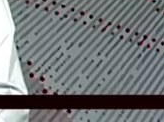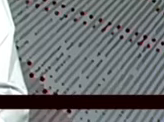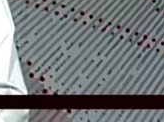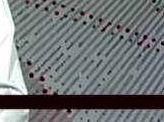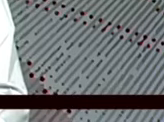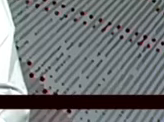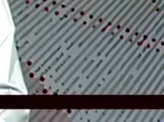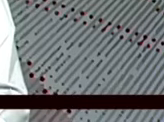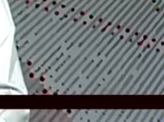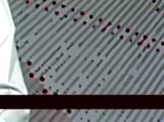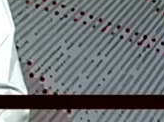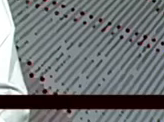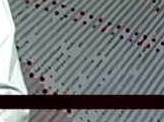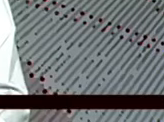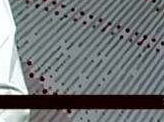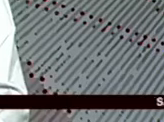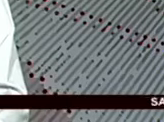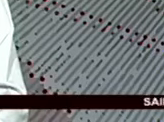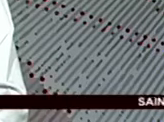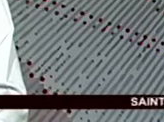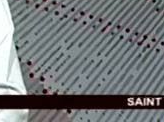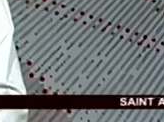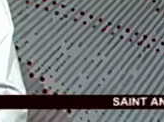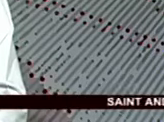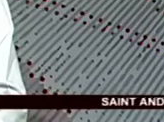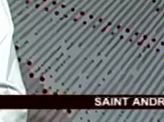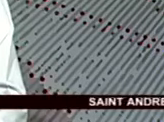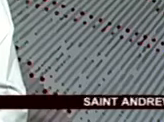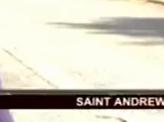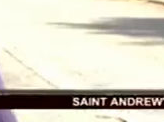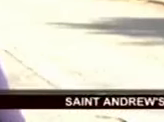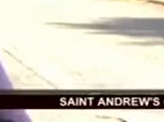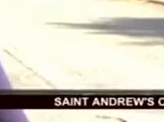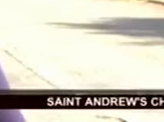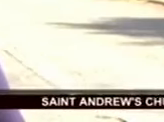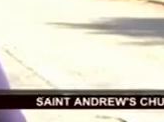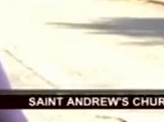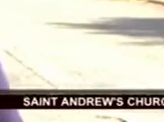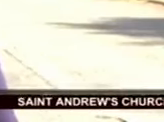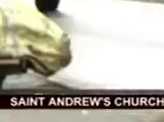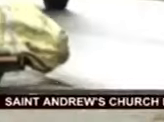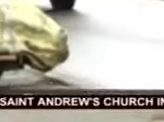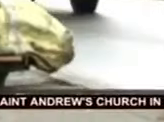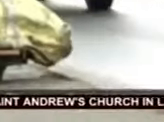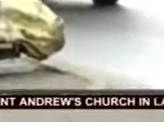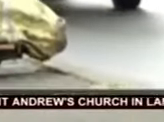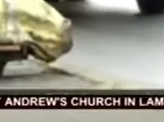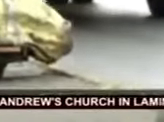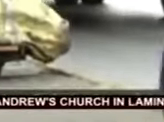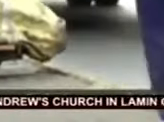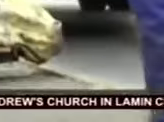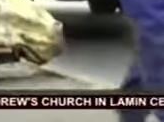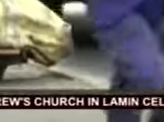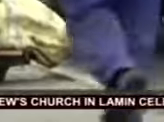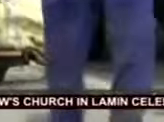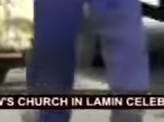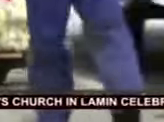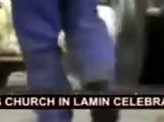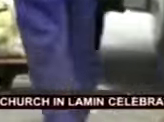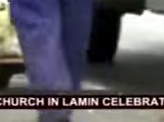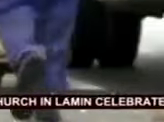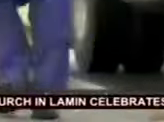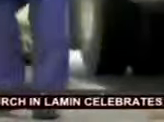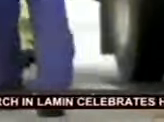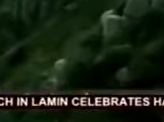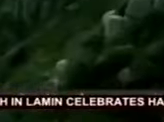mandino keke kuti mi yalon ko ate alhawa wala dandangon nyin nondila